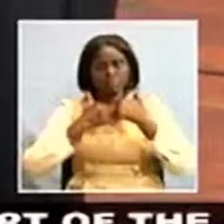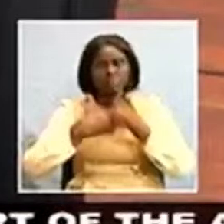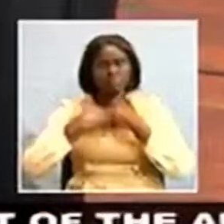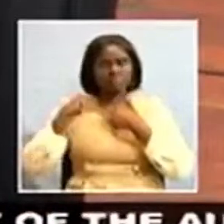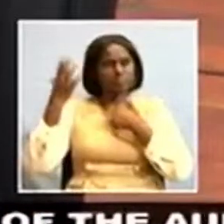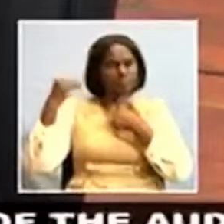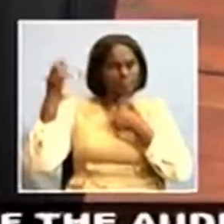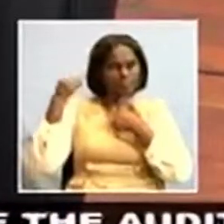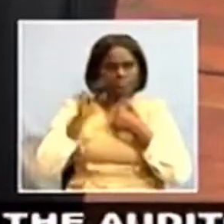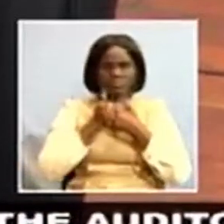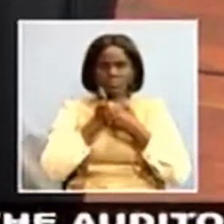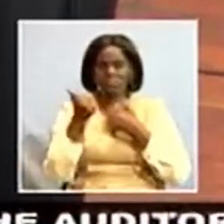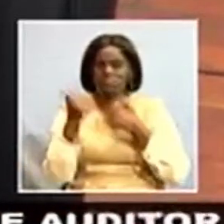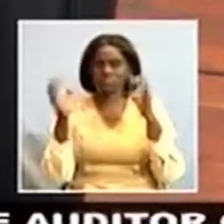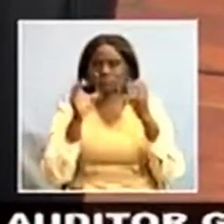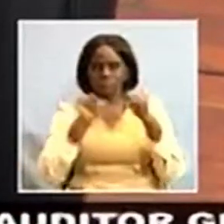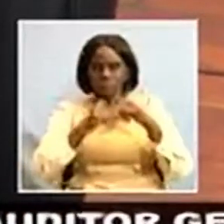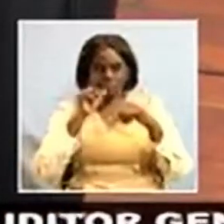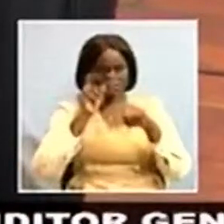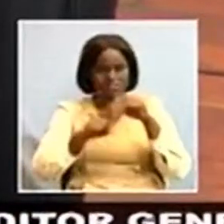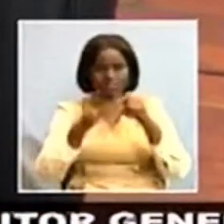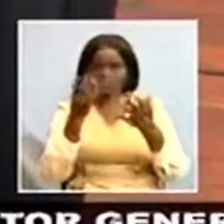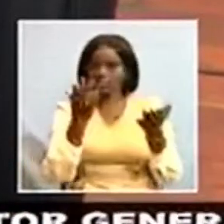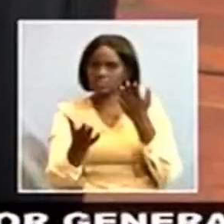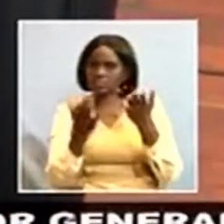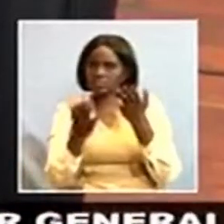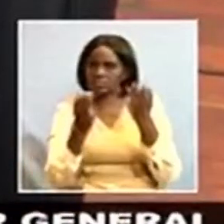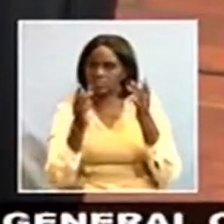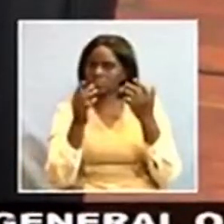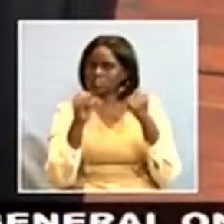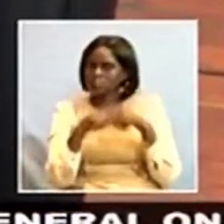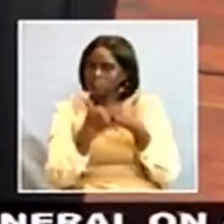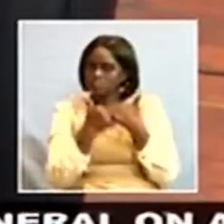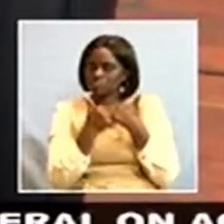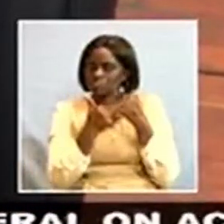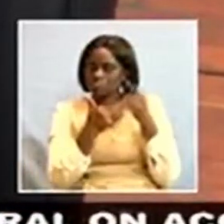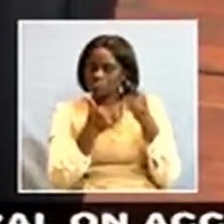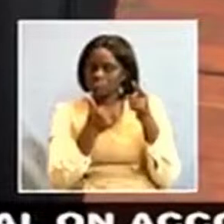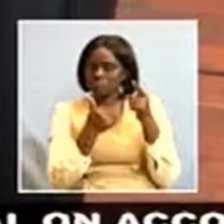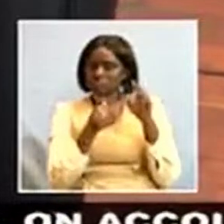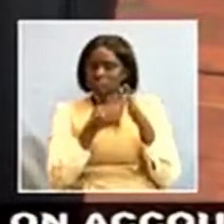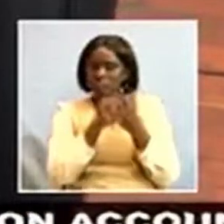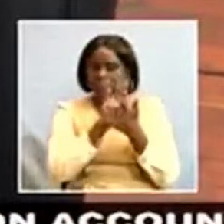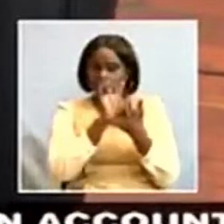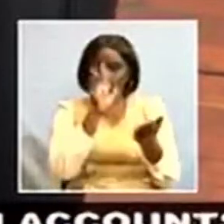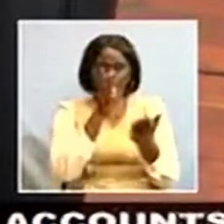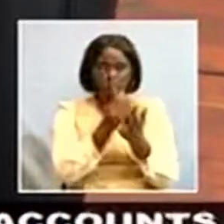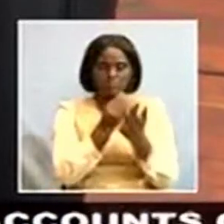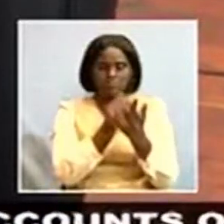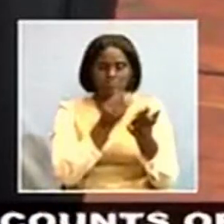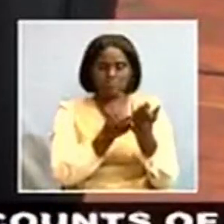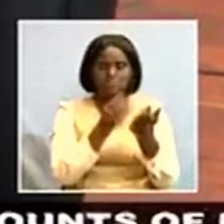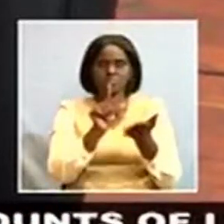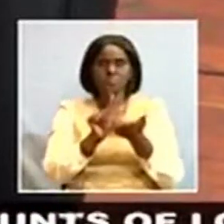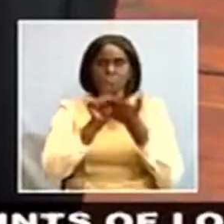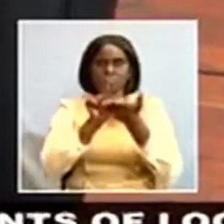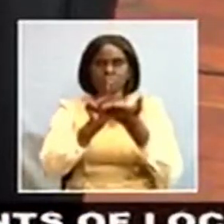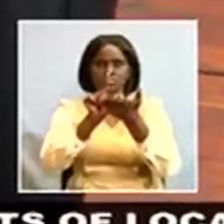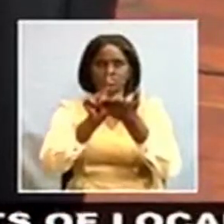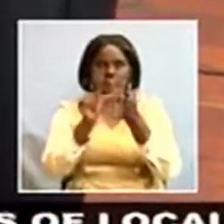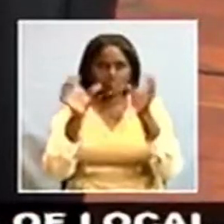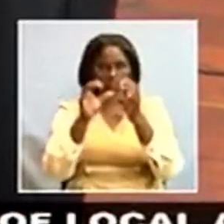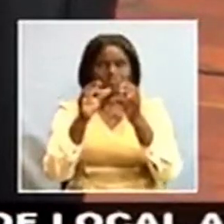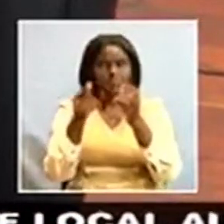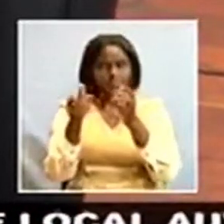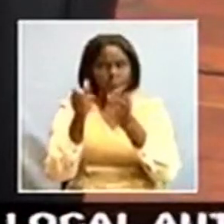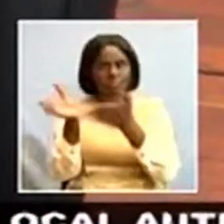other councils. Of course, we cannot compare how much revenue Lukulu Council